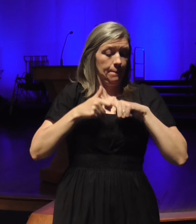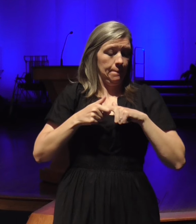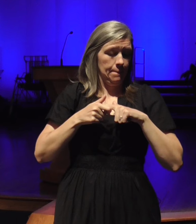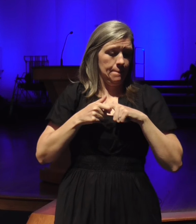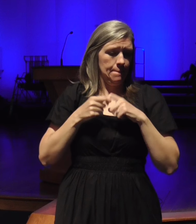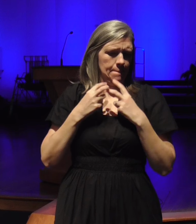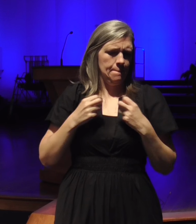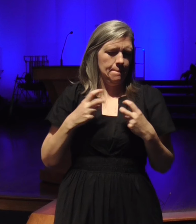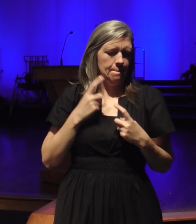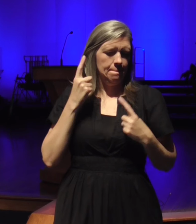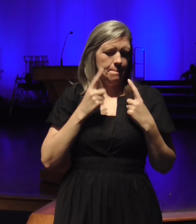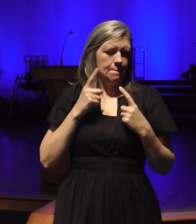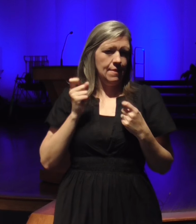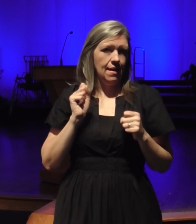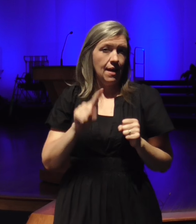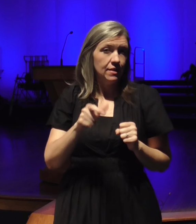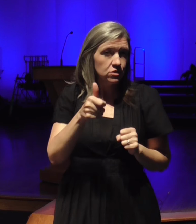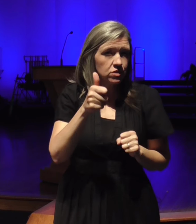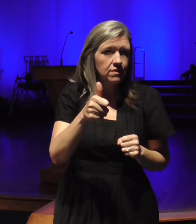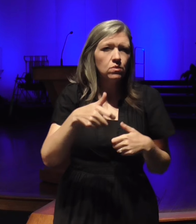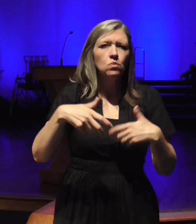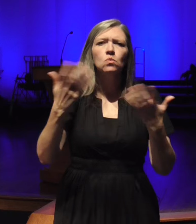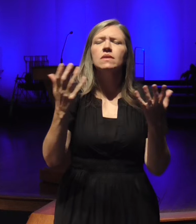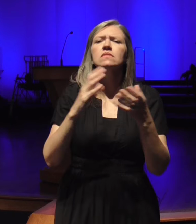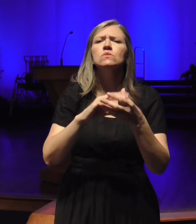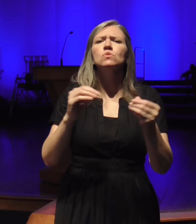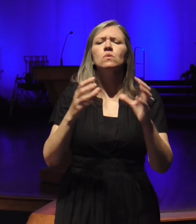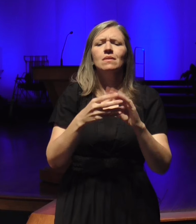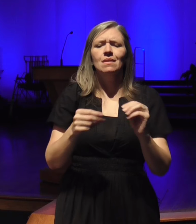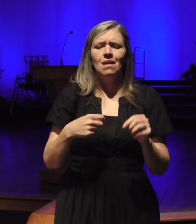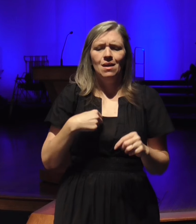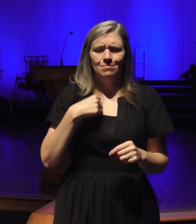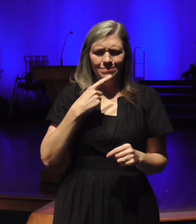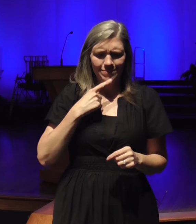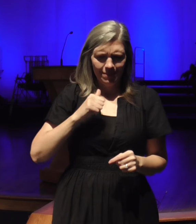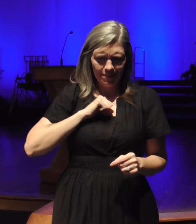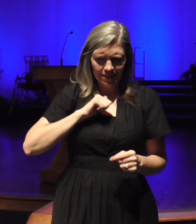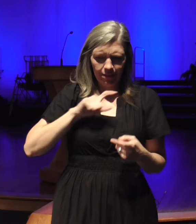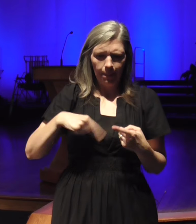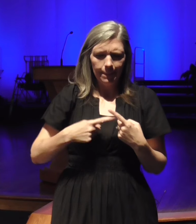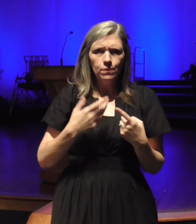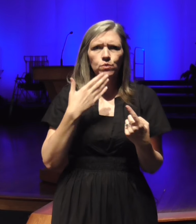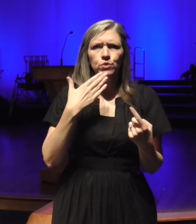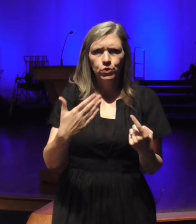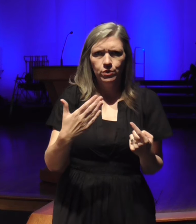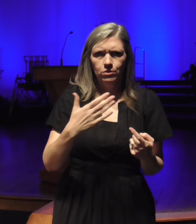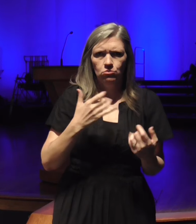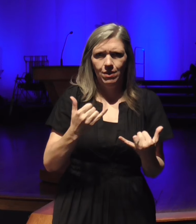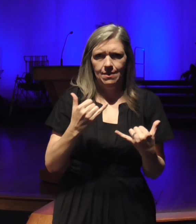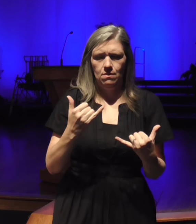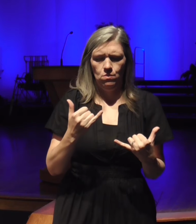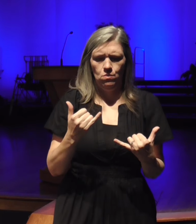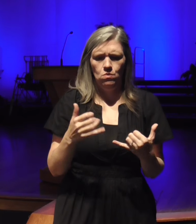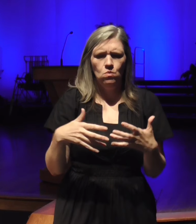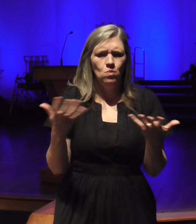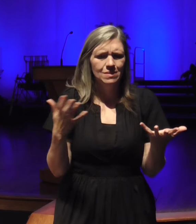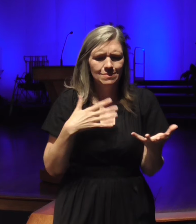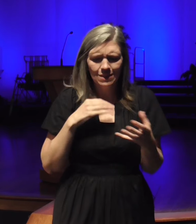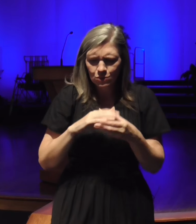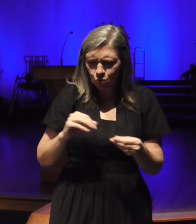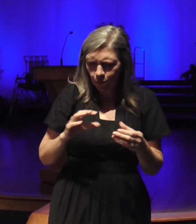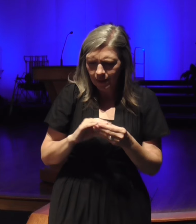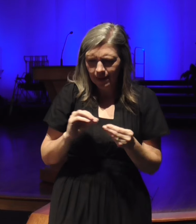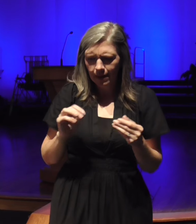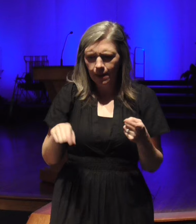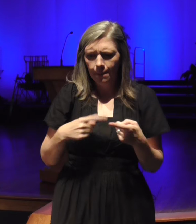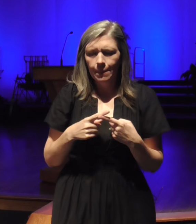3 times a day, every day this week, stop, pause, and ask yourself, what is the story I am telling myself